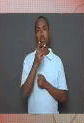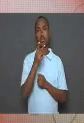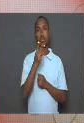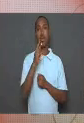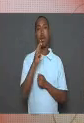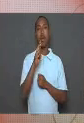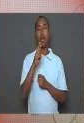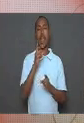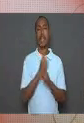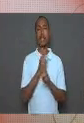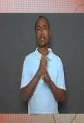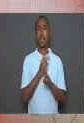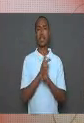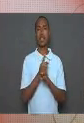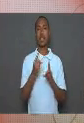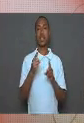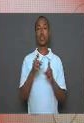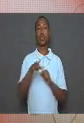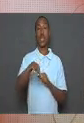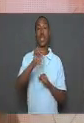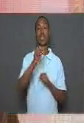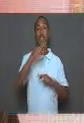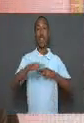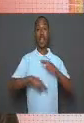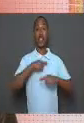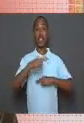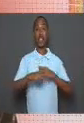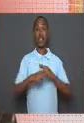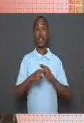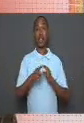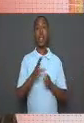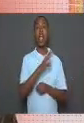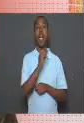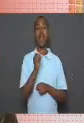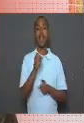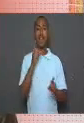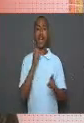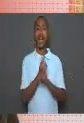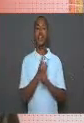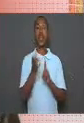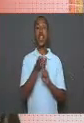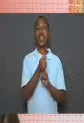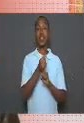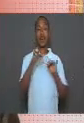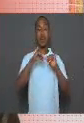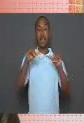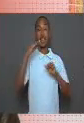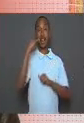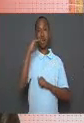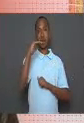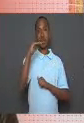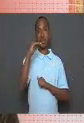or expected to come from a reaction, while actual yield is the measured